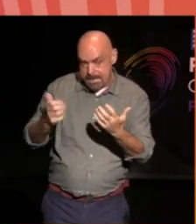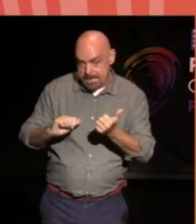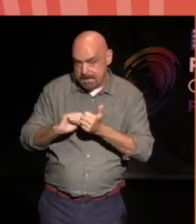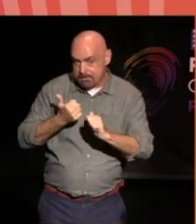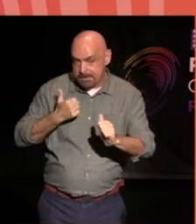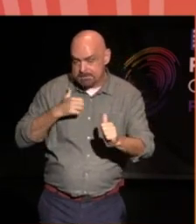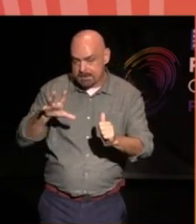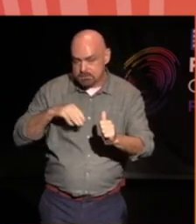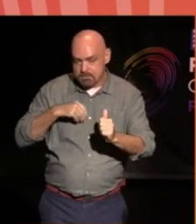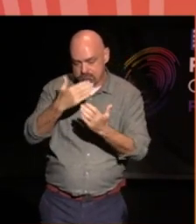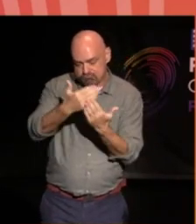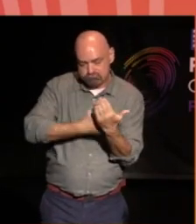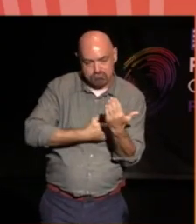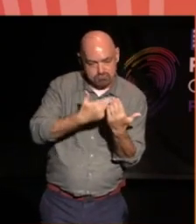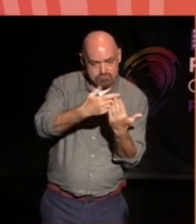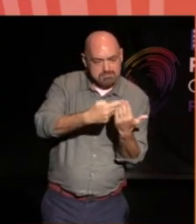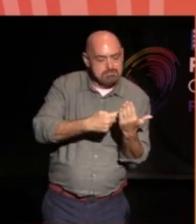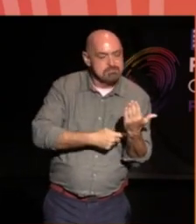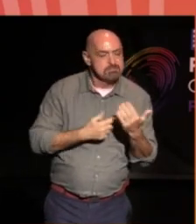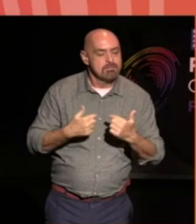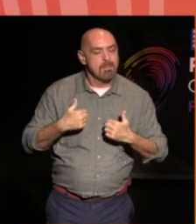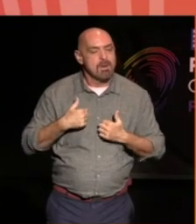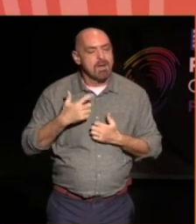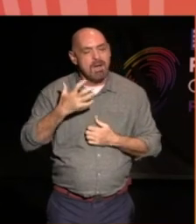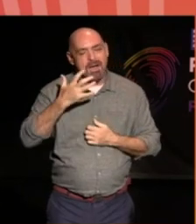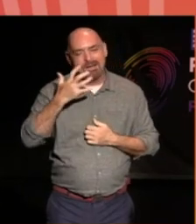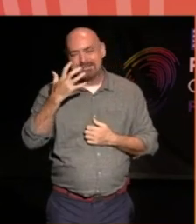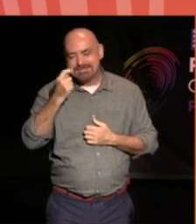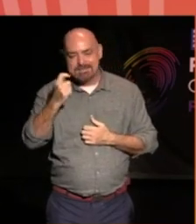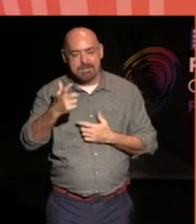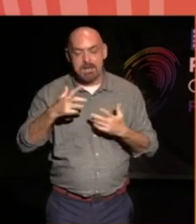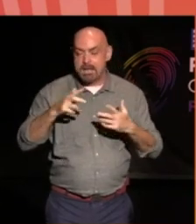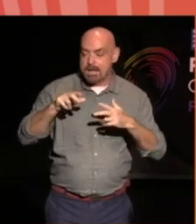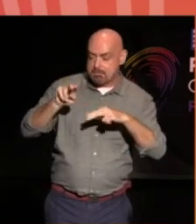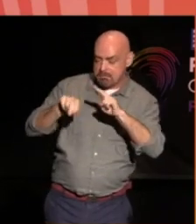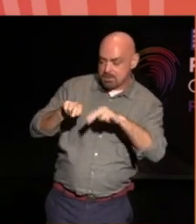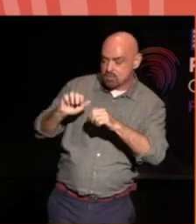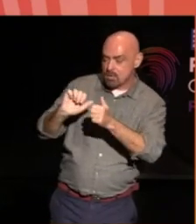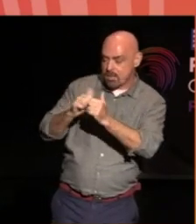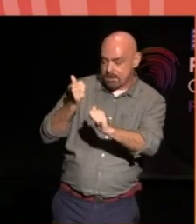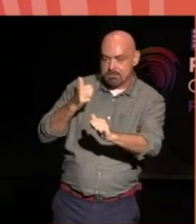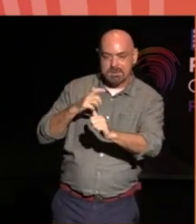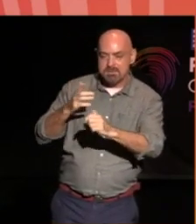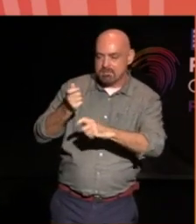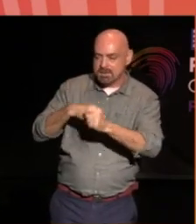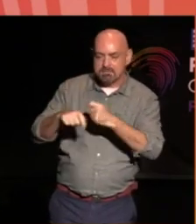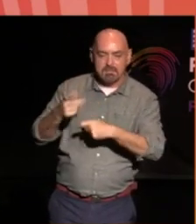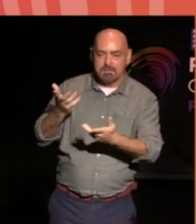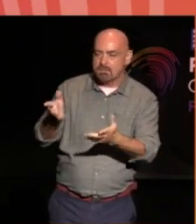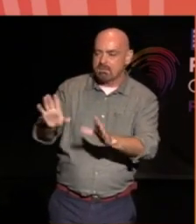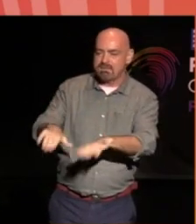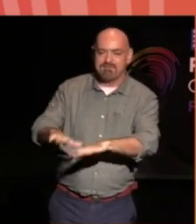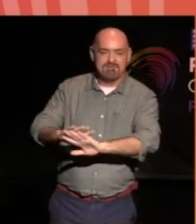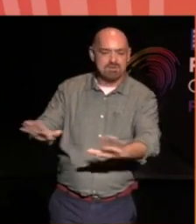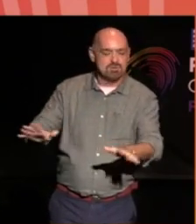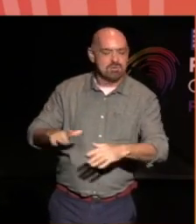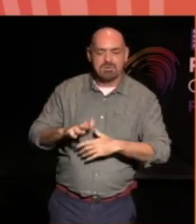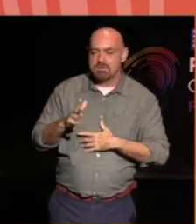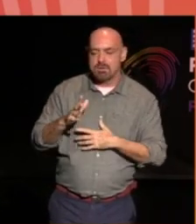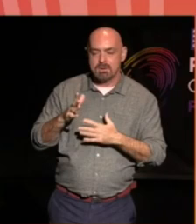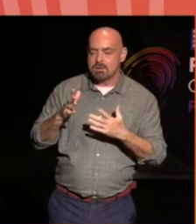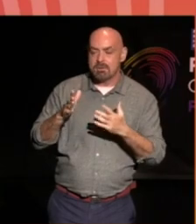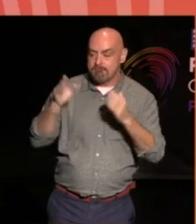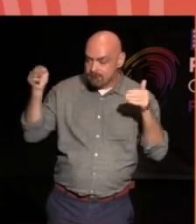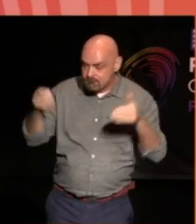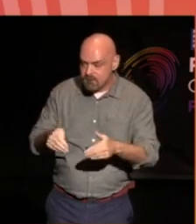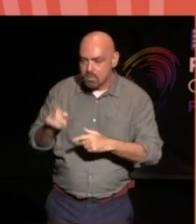is that there is a point at which measuring becomes an end in itself, and somehow you lose the focus on